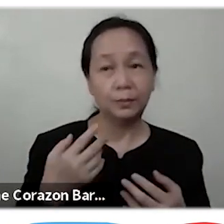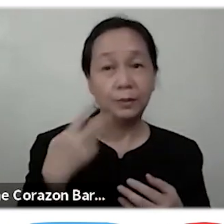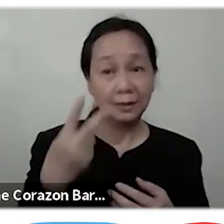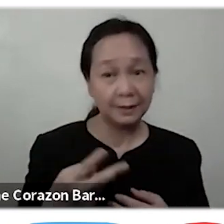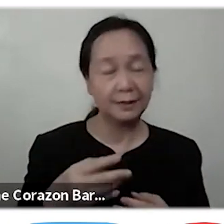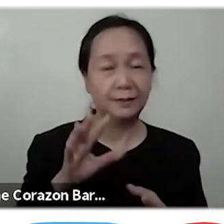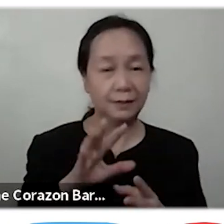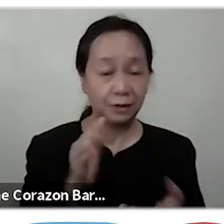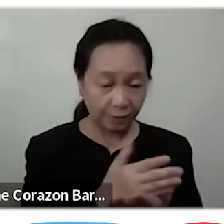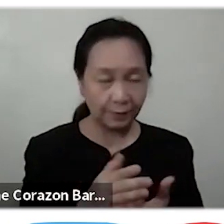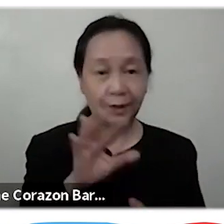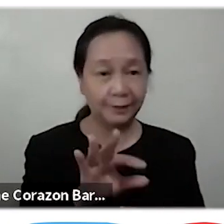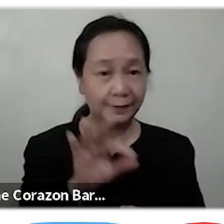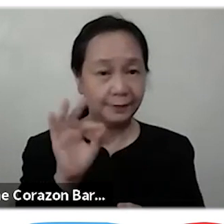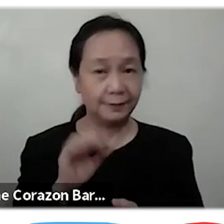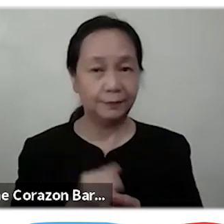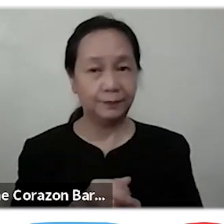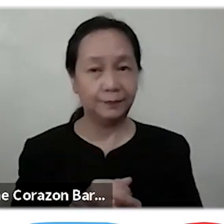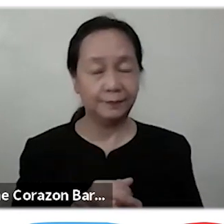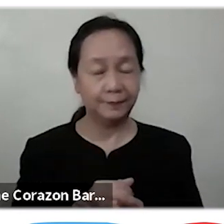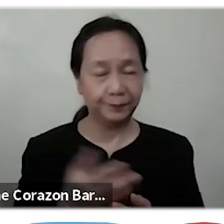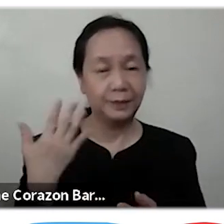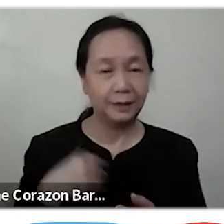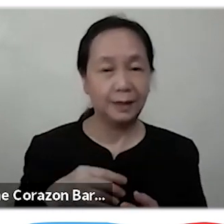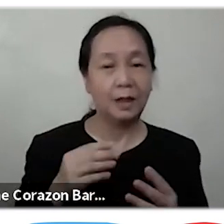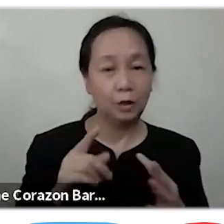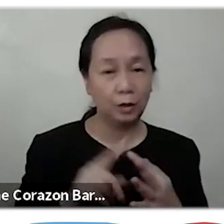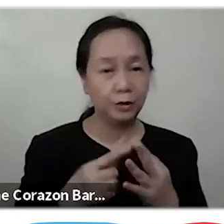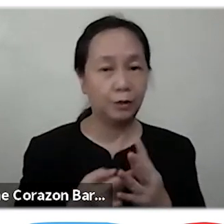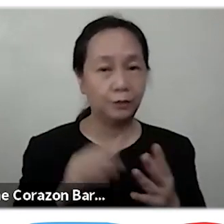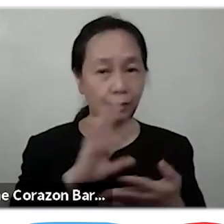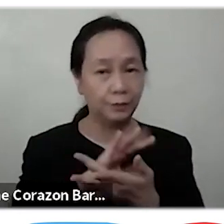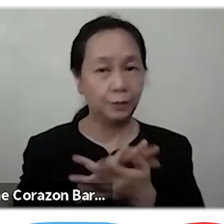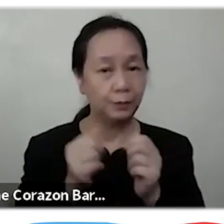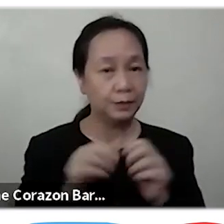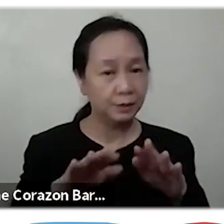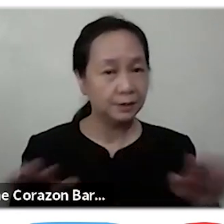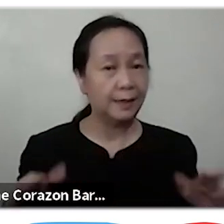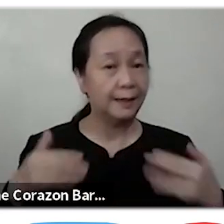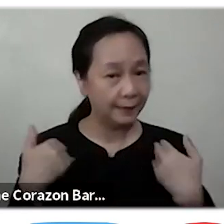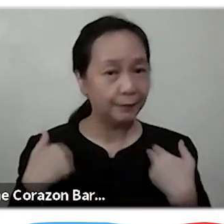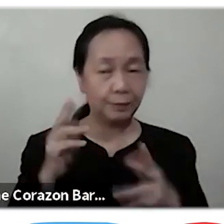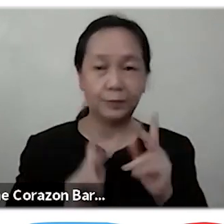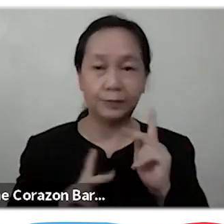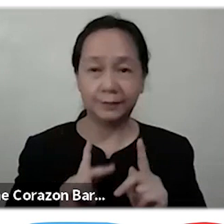findings during the launch event of the COVID under 19 survey, where children and young people were at